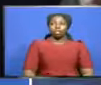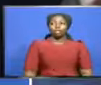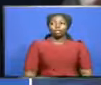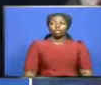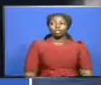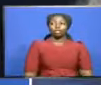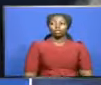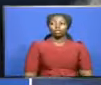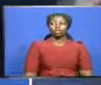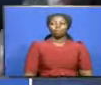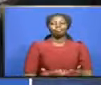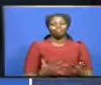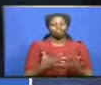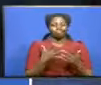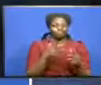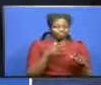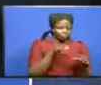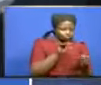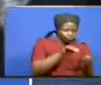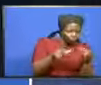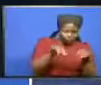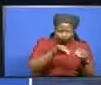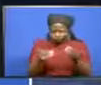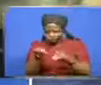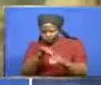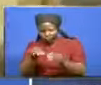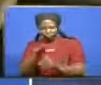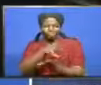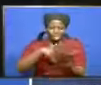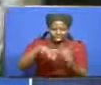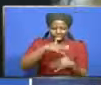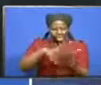Delicate measurements of different ingredients are being mixed here.